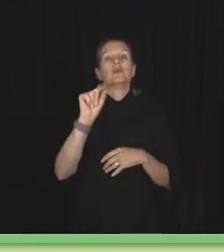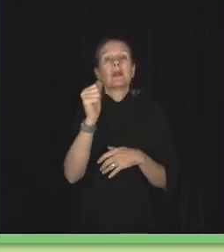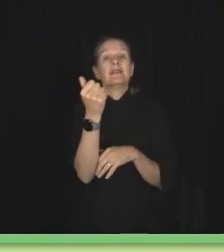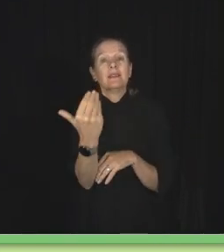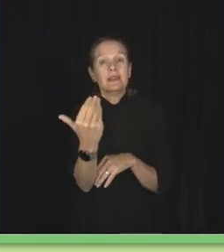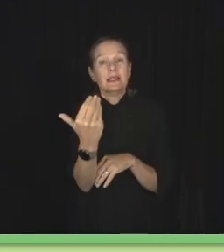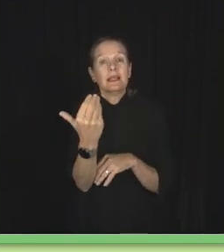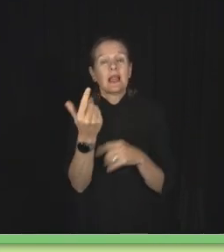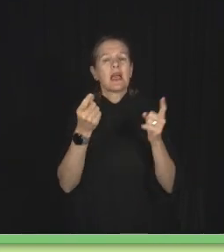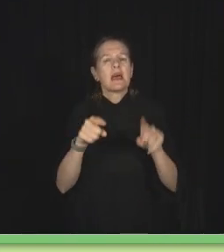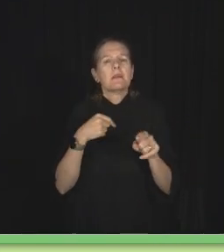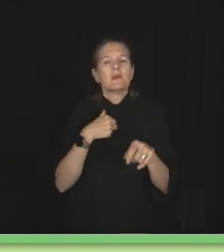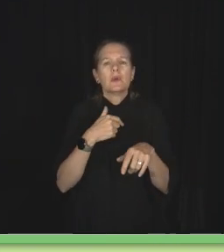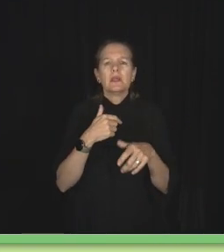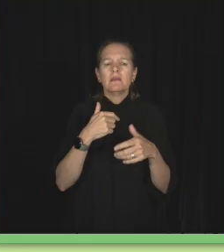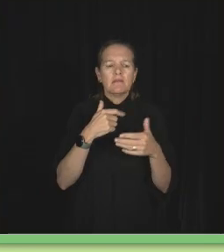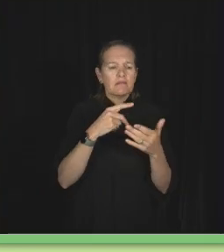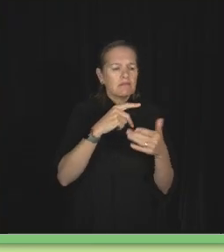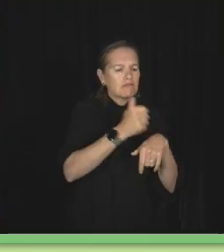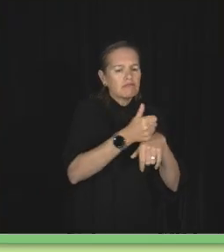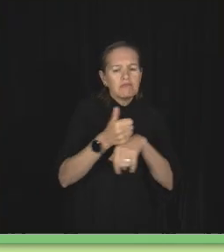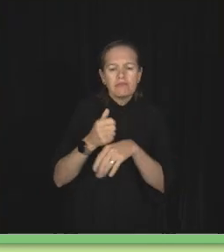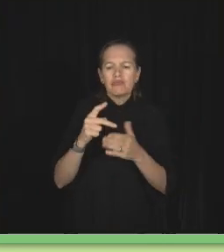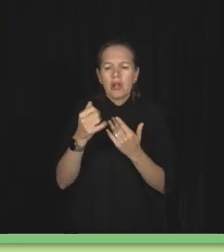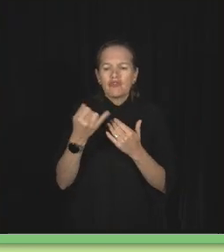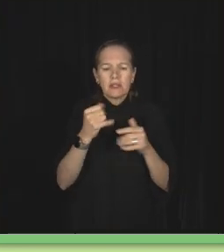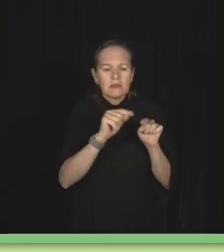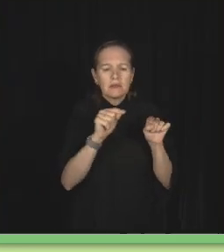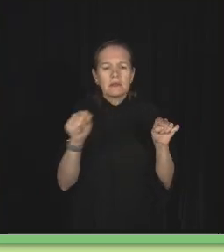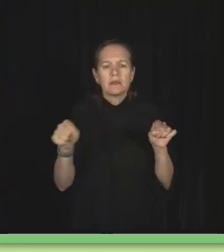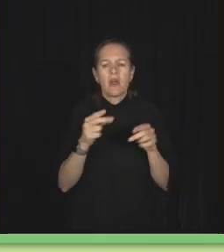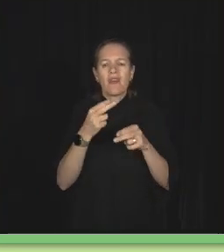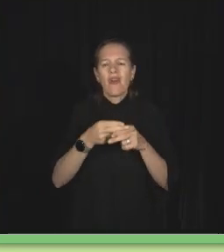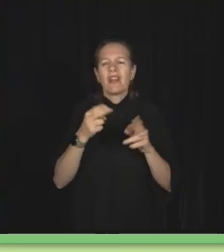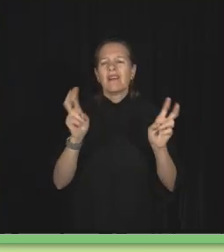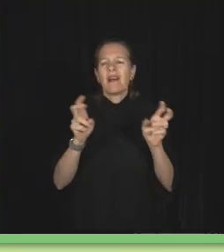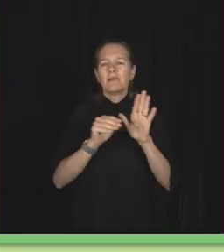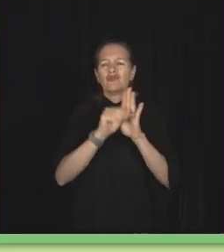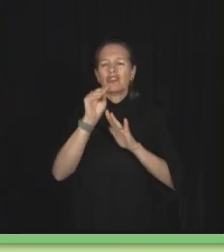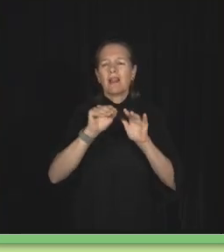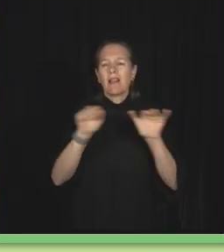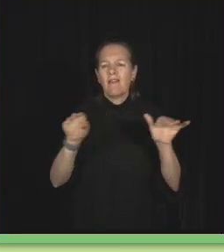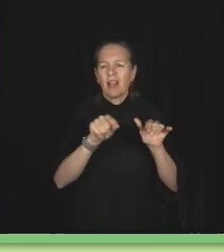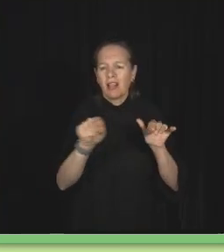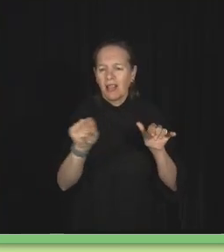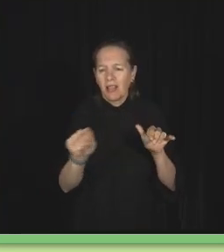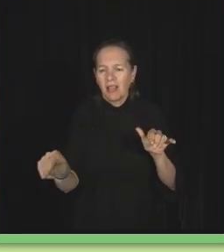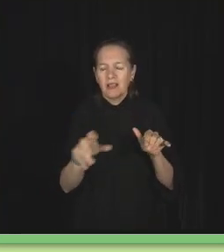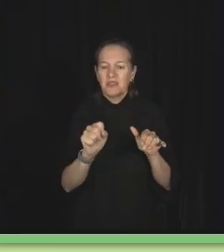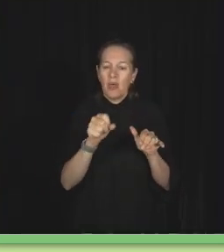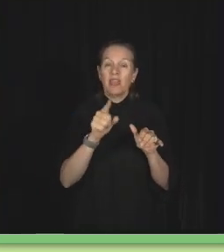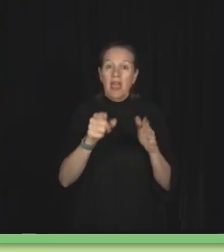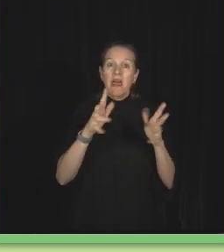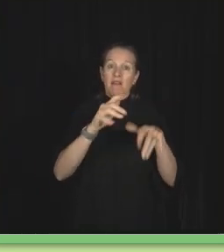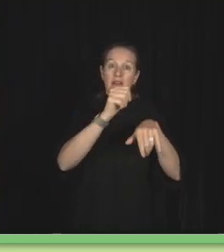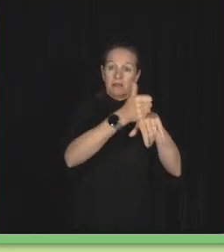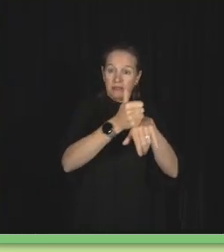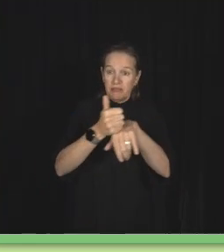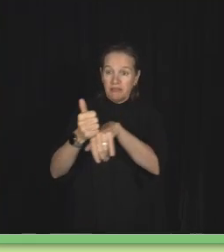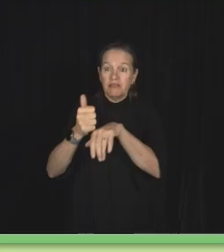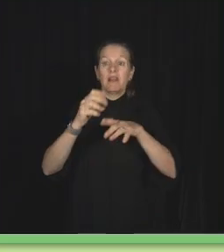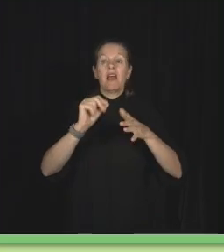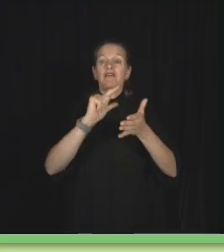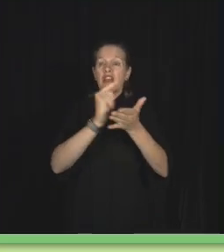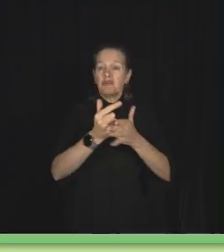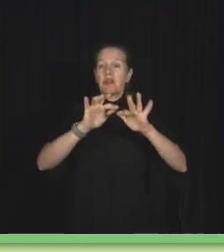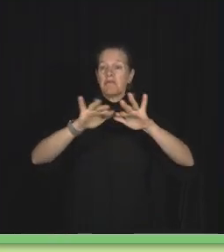we've had some projects move along our, kind of, let's call it maturity levels, and have graduated and incubated. So I'd like to call some of those,